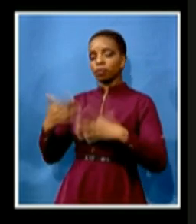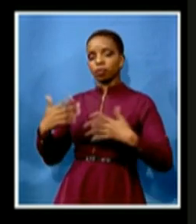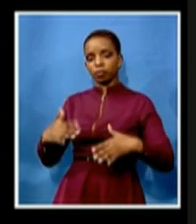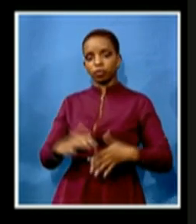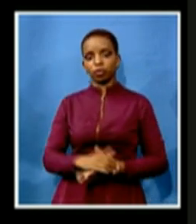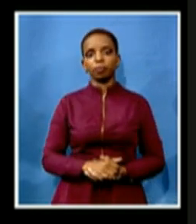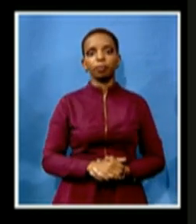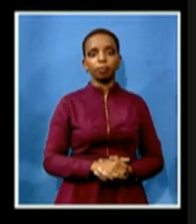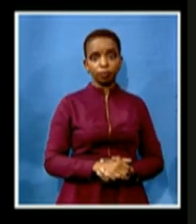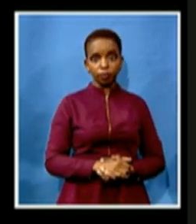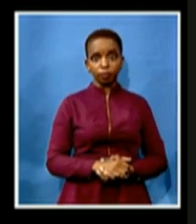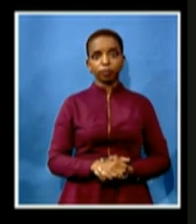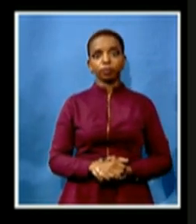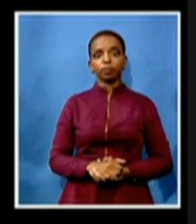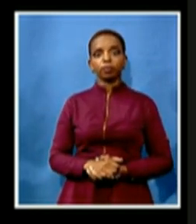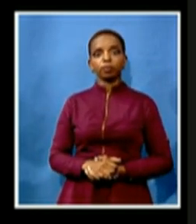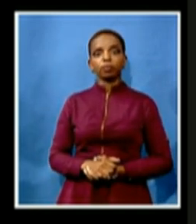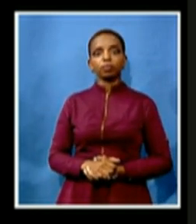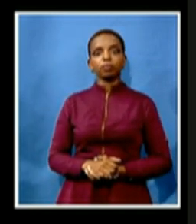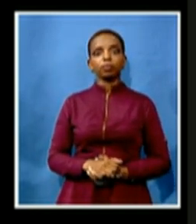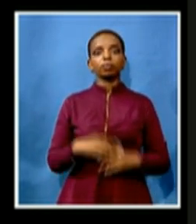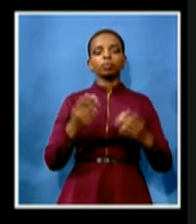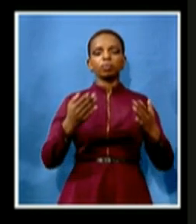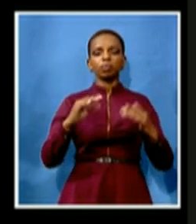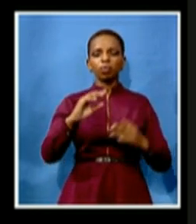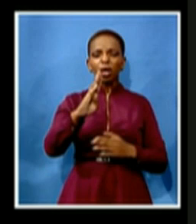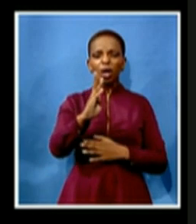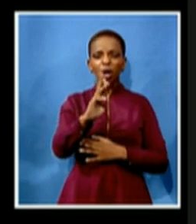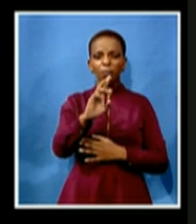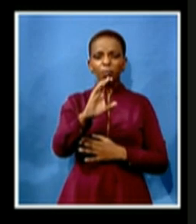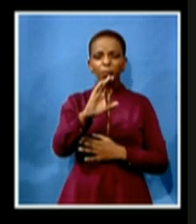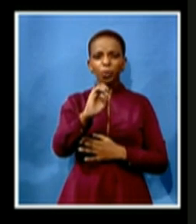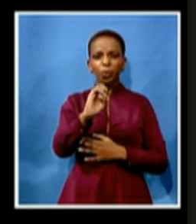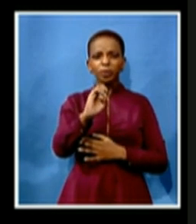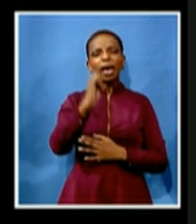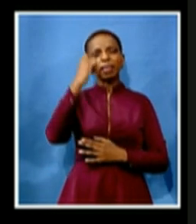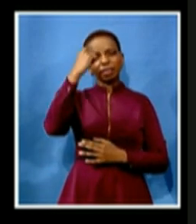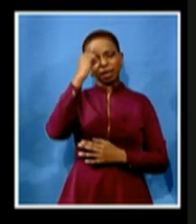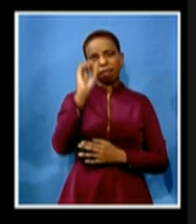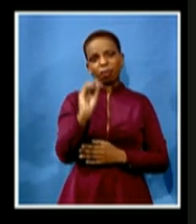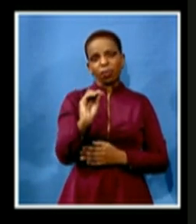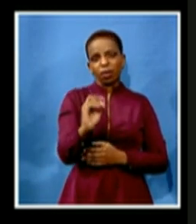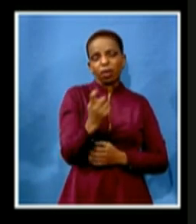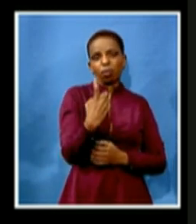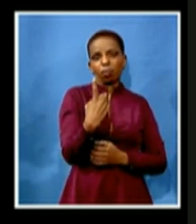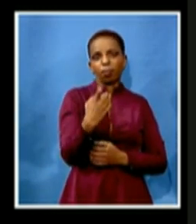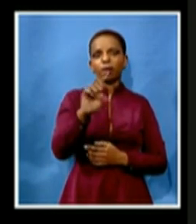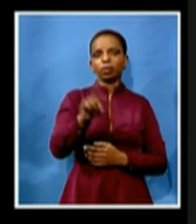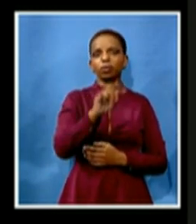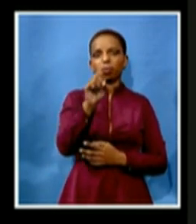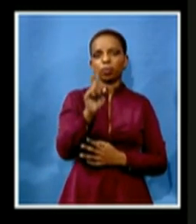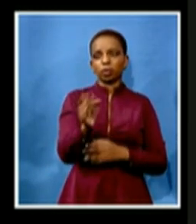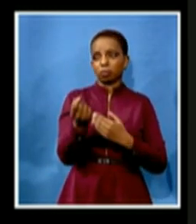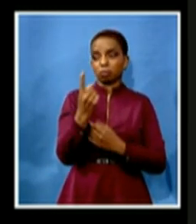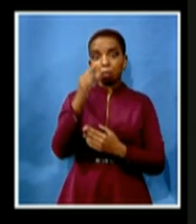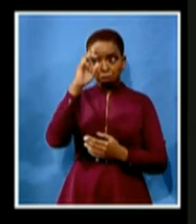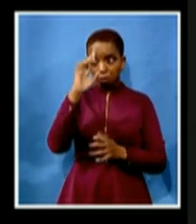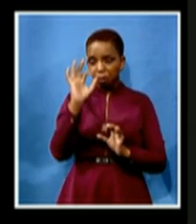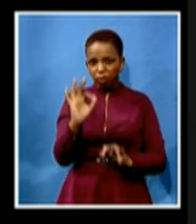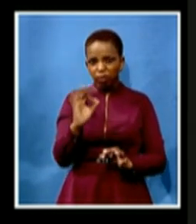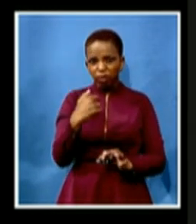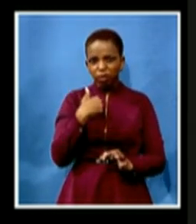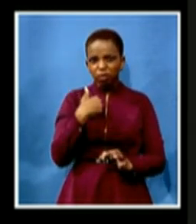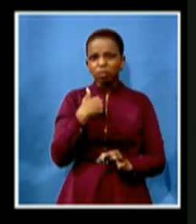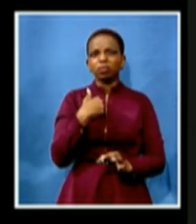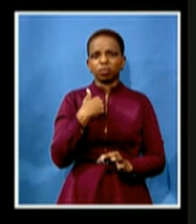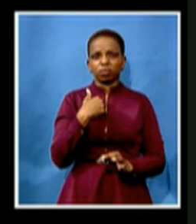Bruce, I think there was one question that was for you, if I remember correctly. Bruce Malado? Yeah, so two quick